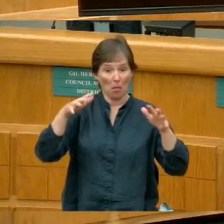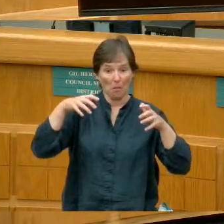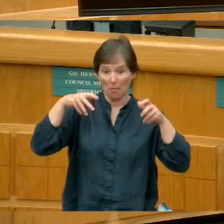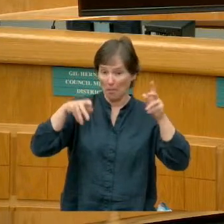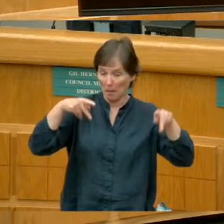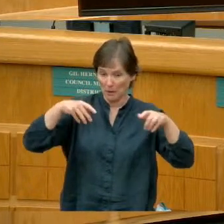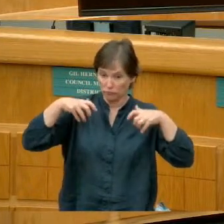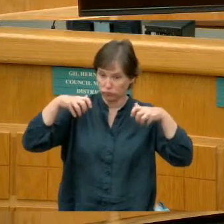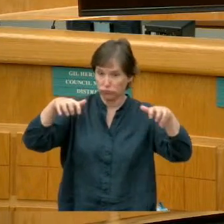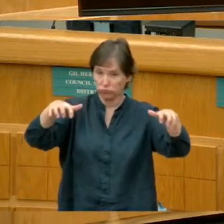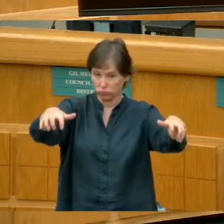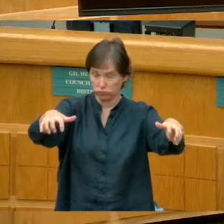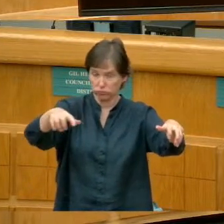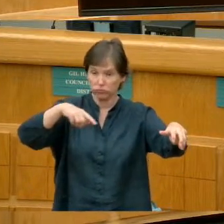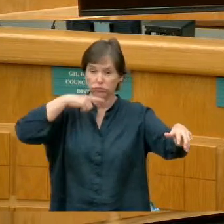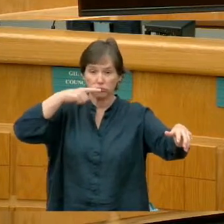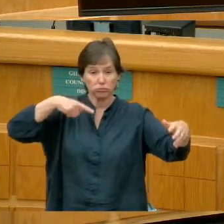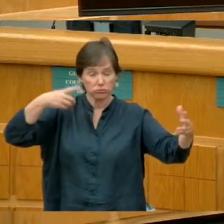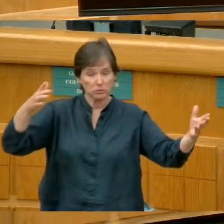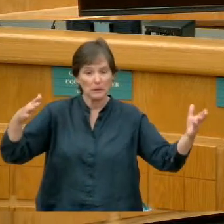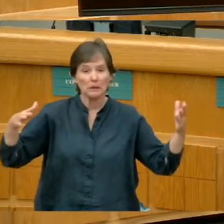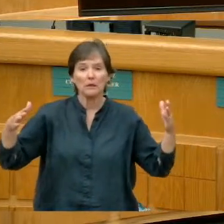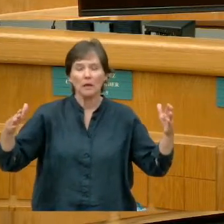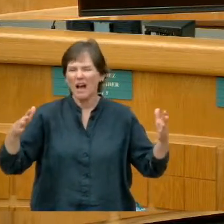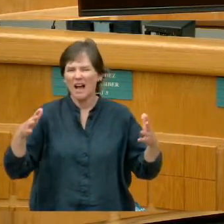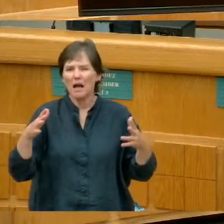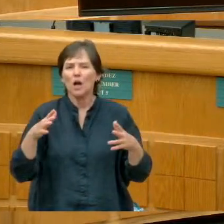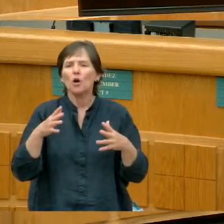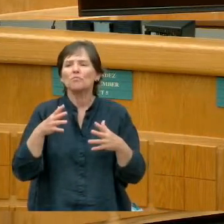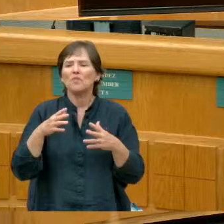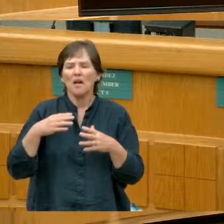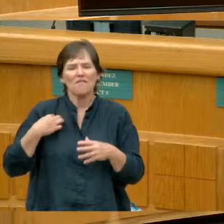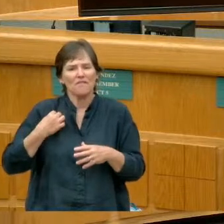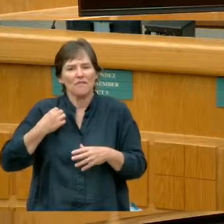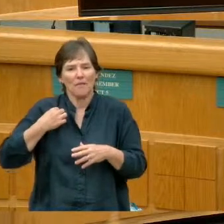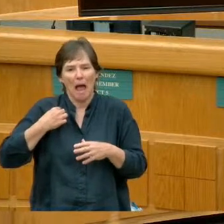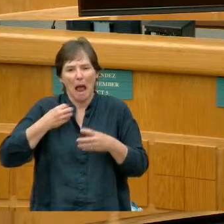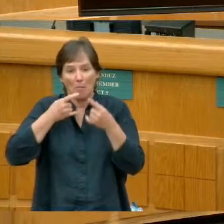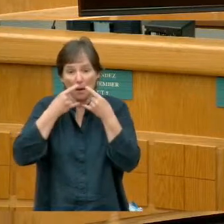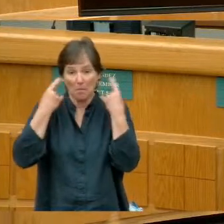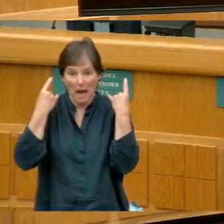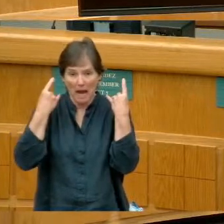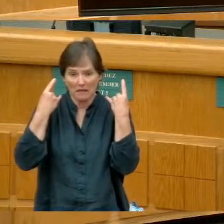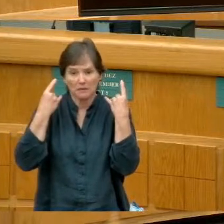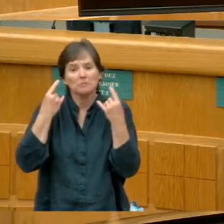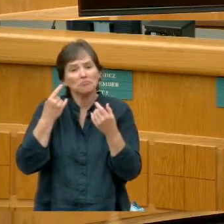any standard. So while this offers some protection, it is not